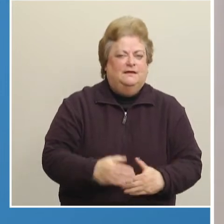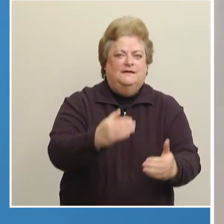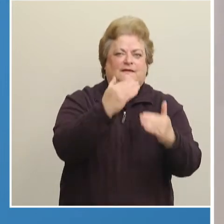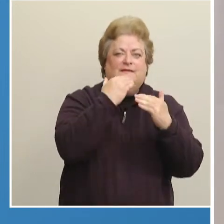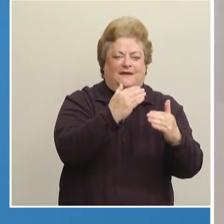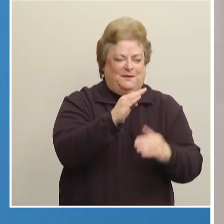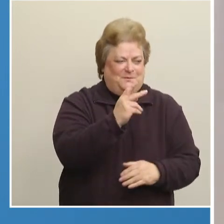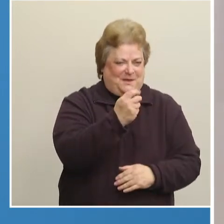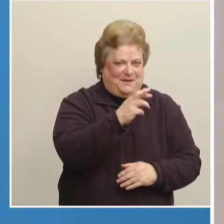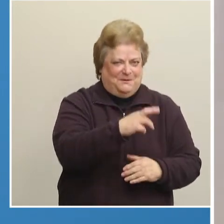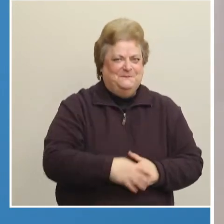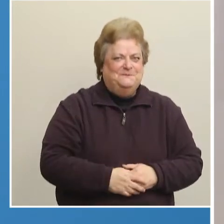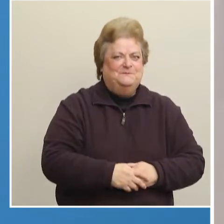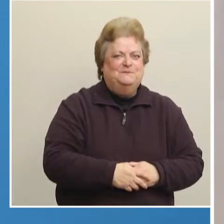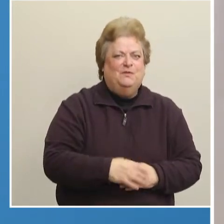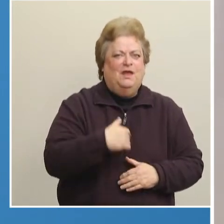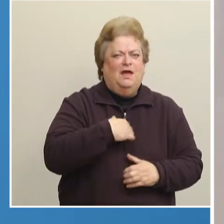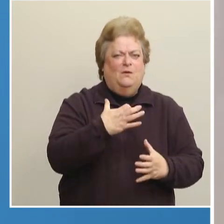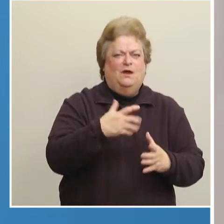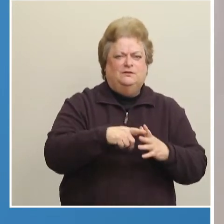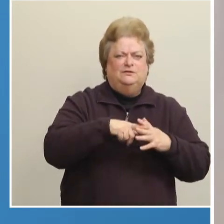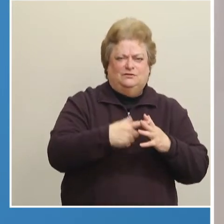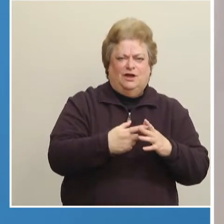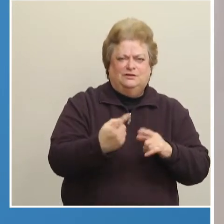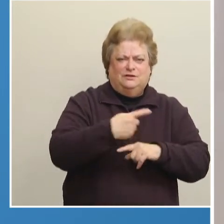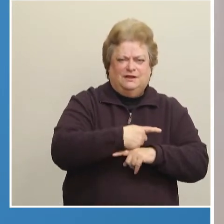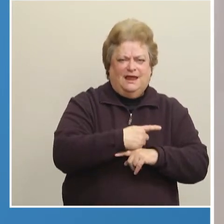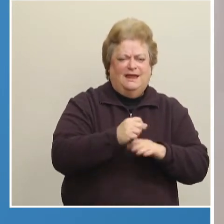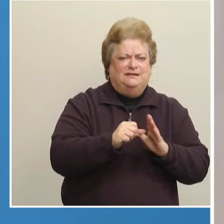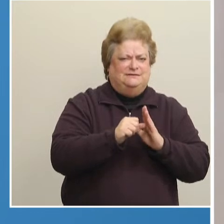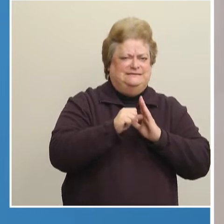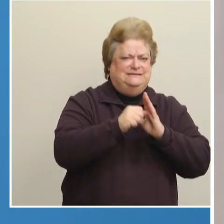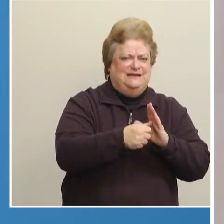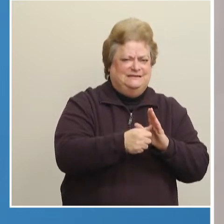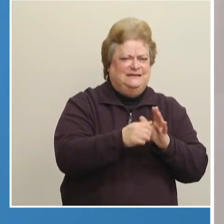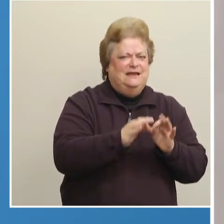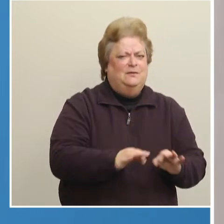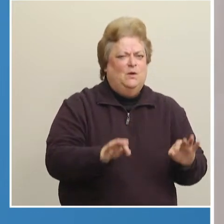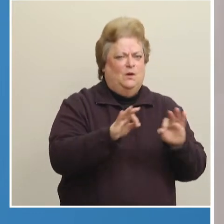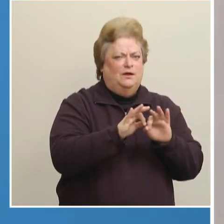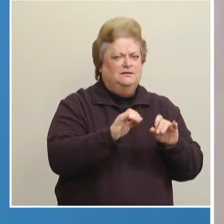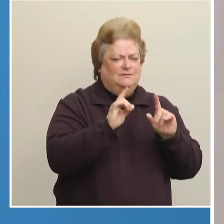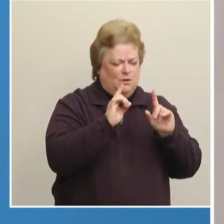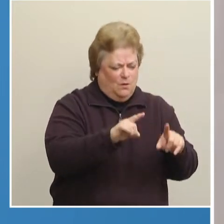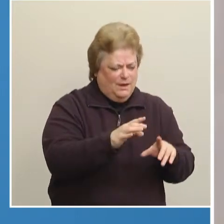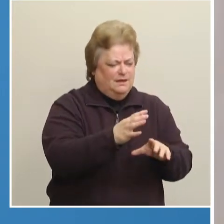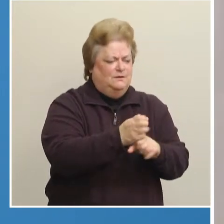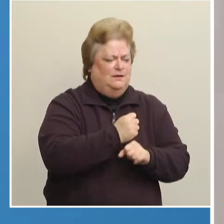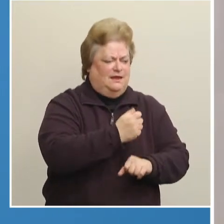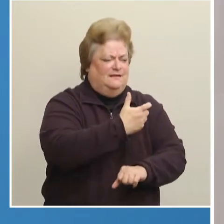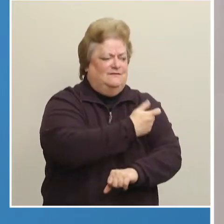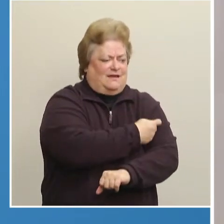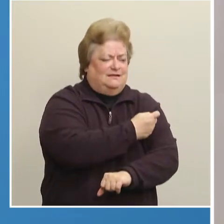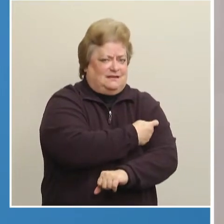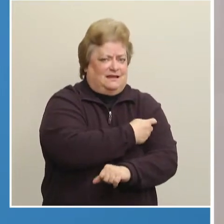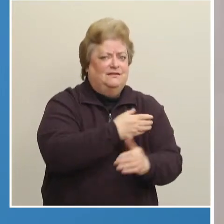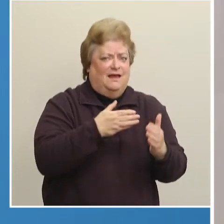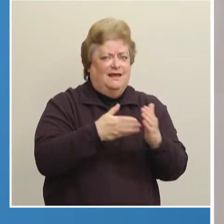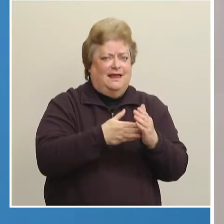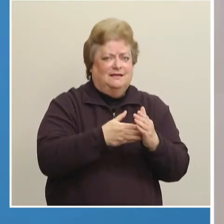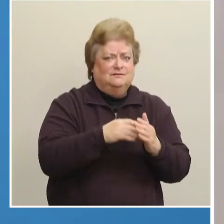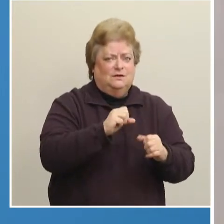Thank you, Mayor. I want to start today by stressing the importance of getting vaccinated